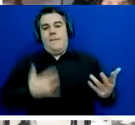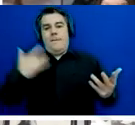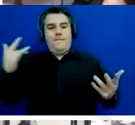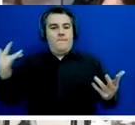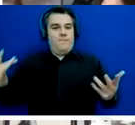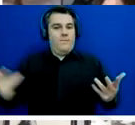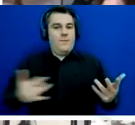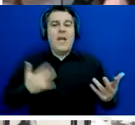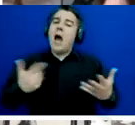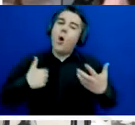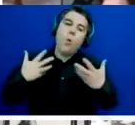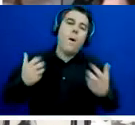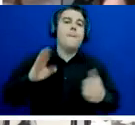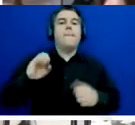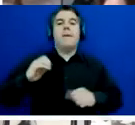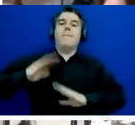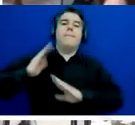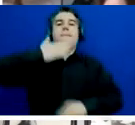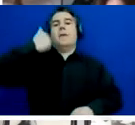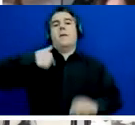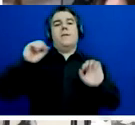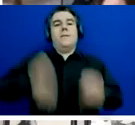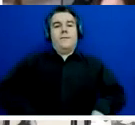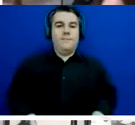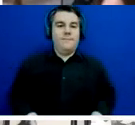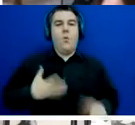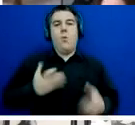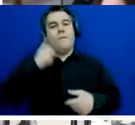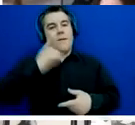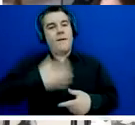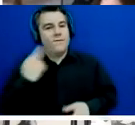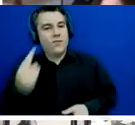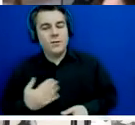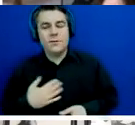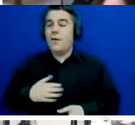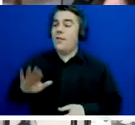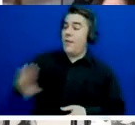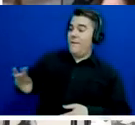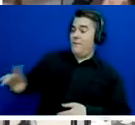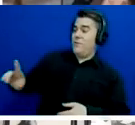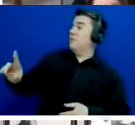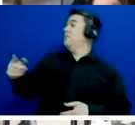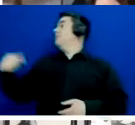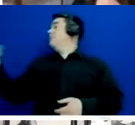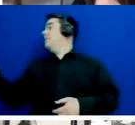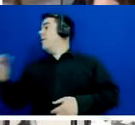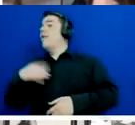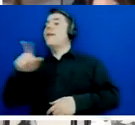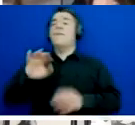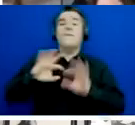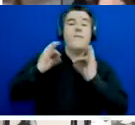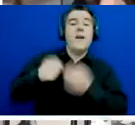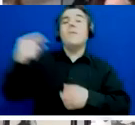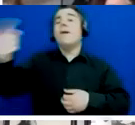I want to be the best I can be. And that's what I want for my friends. That's what I want for their friends. That's what I want for my family. That's what I want for everyone. And I feel